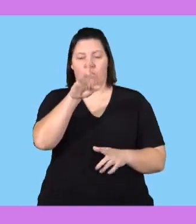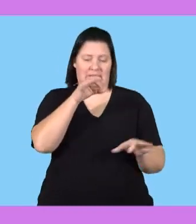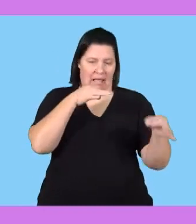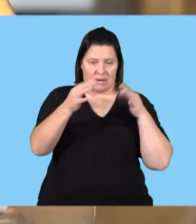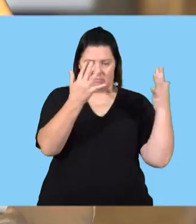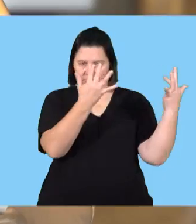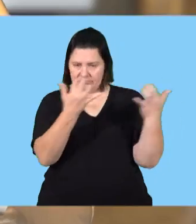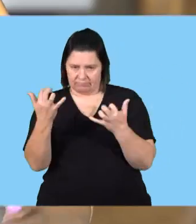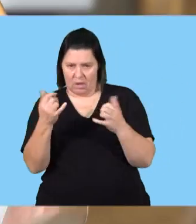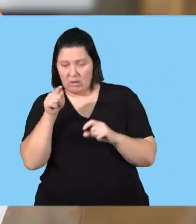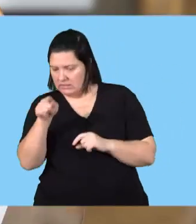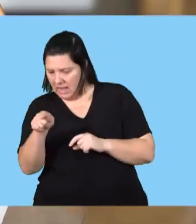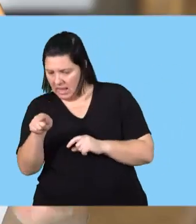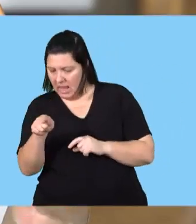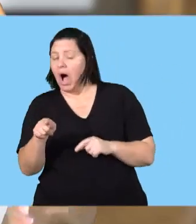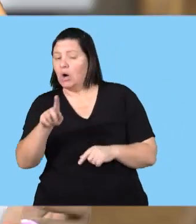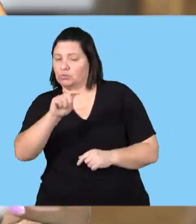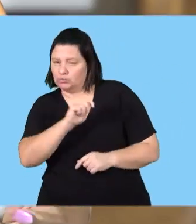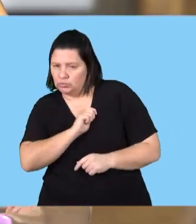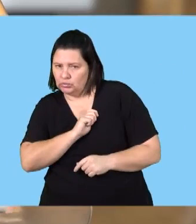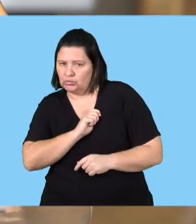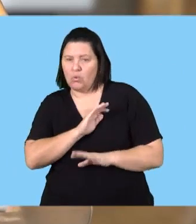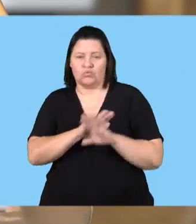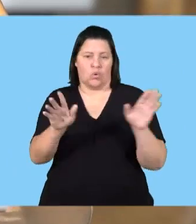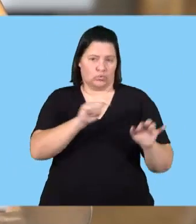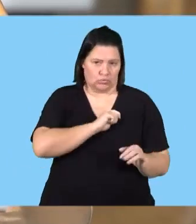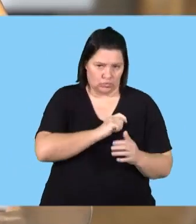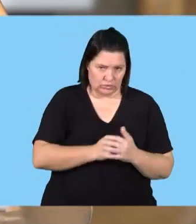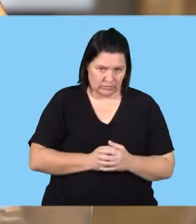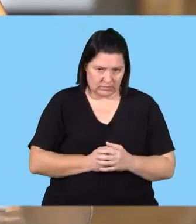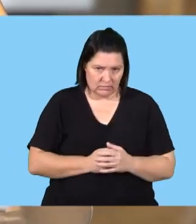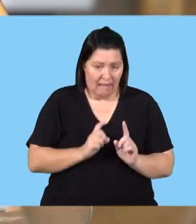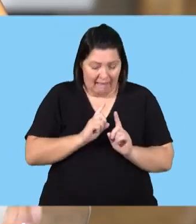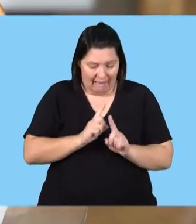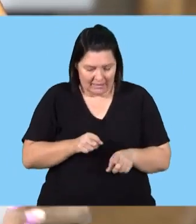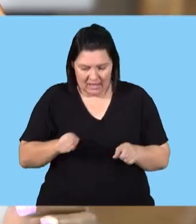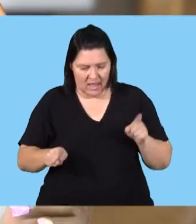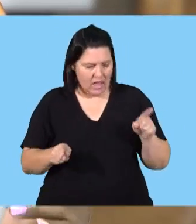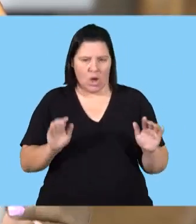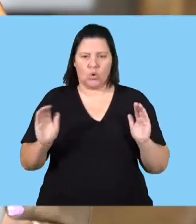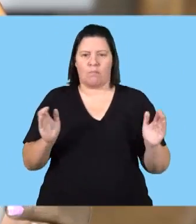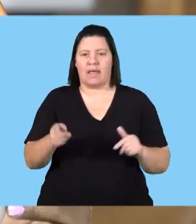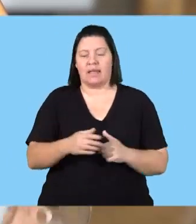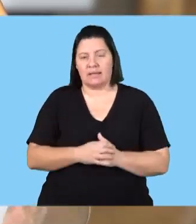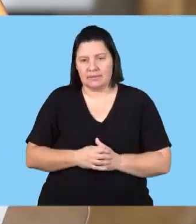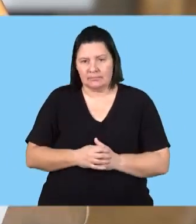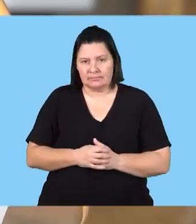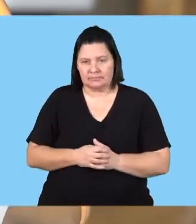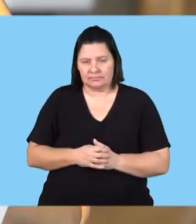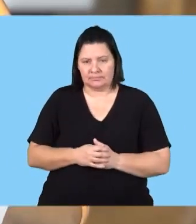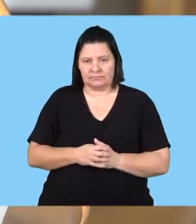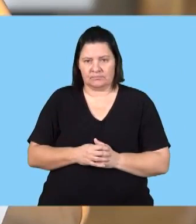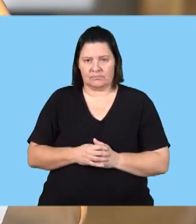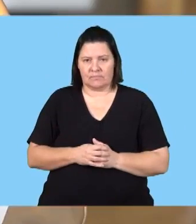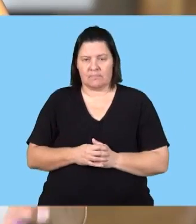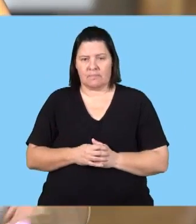verify implies that you calculate the amount that she has spent, you get your answer, and you